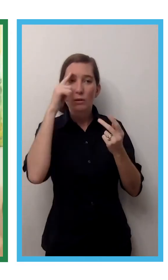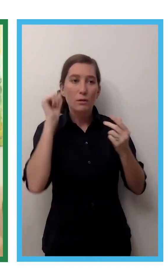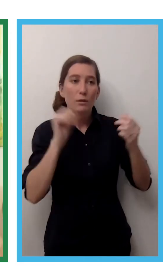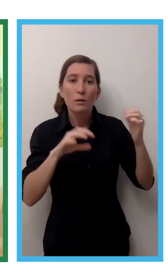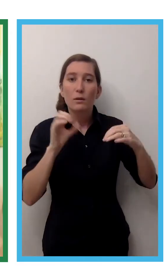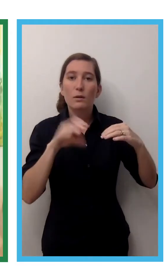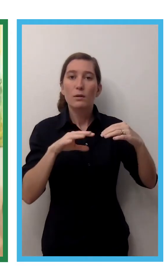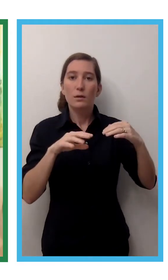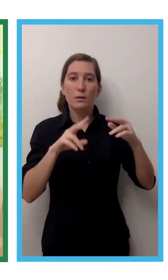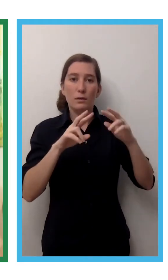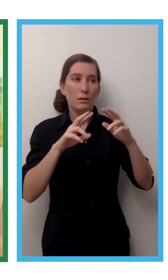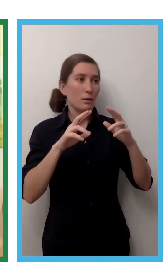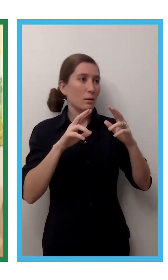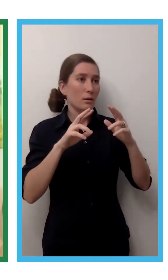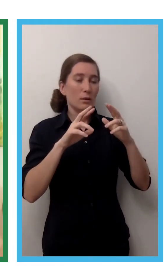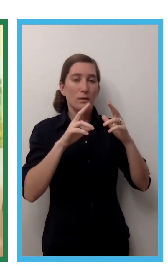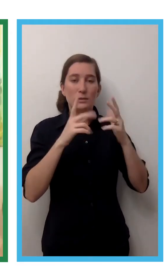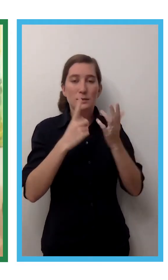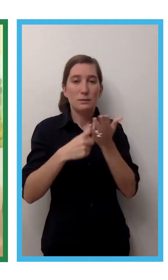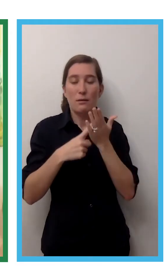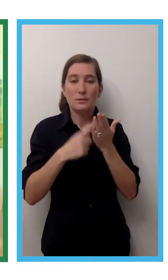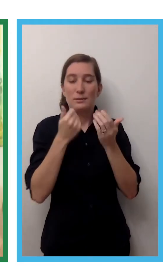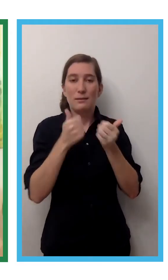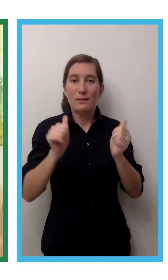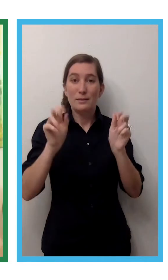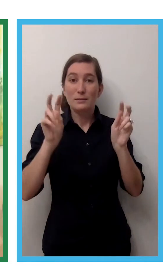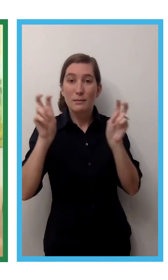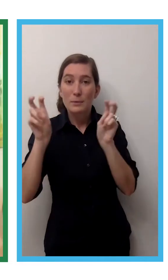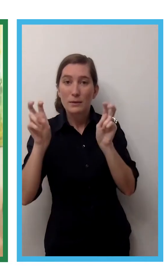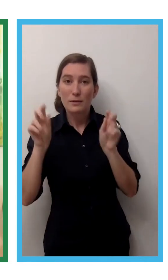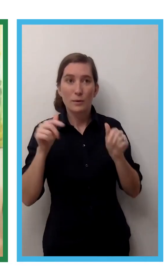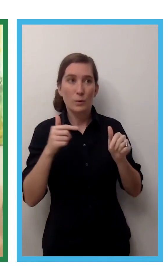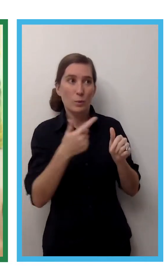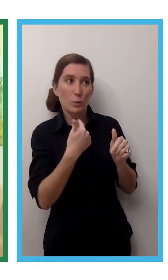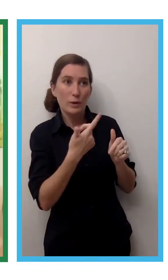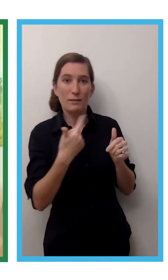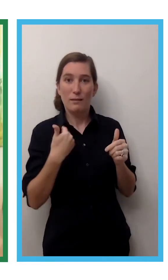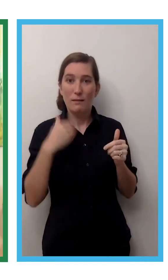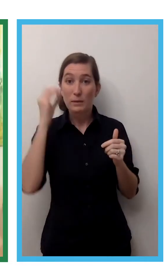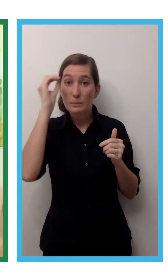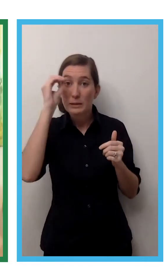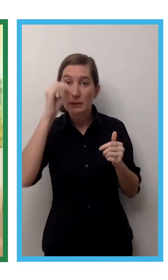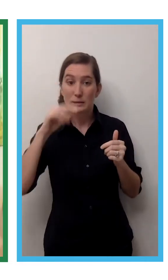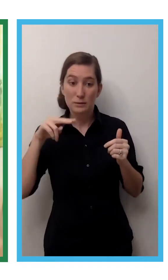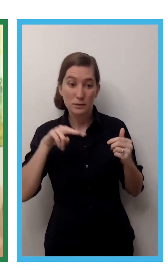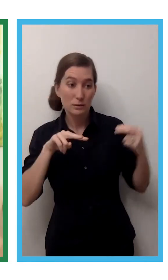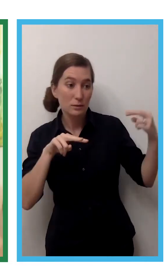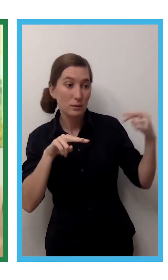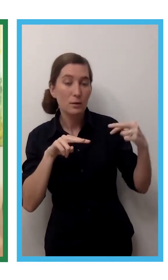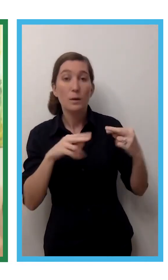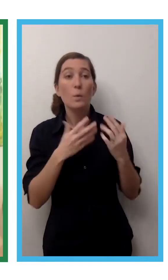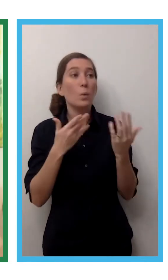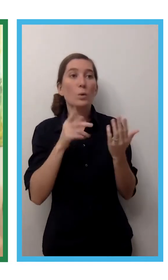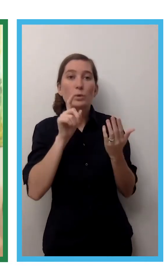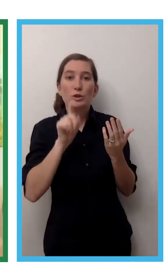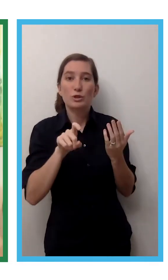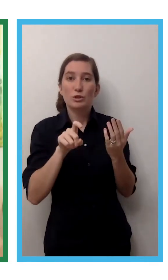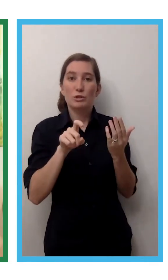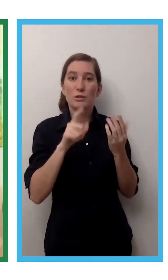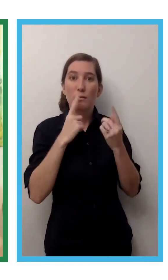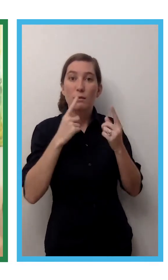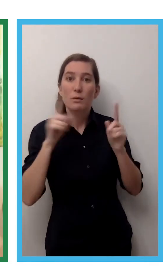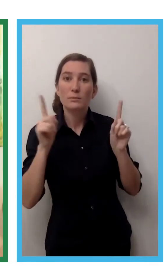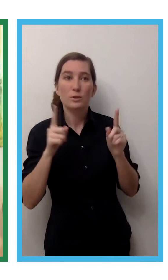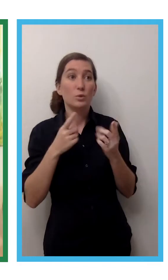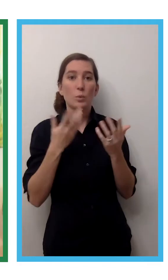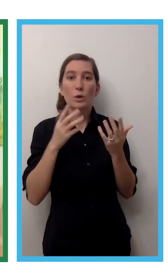may or may not be happening, what should or should not be happening, what people do or don't think about it. But we're really not going to know